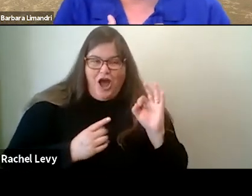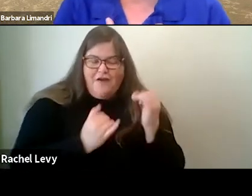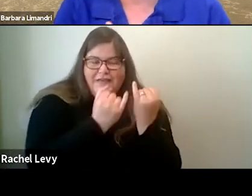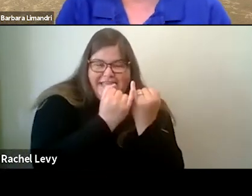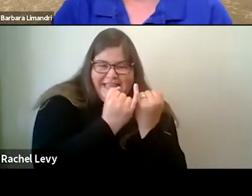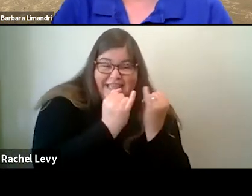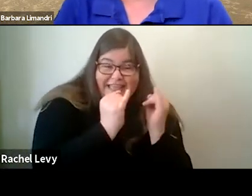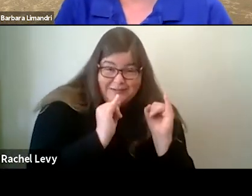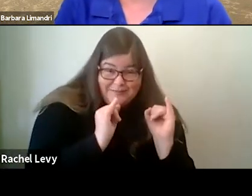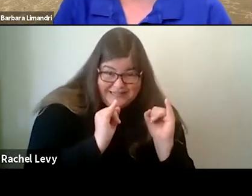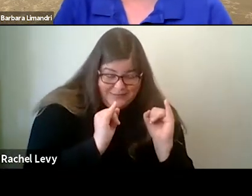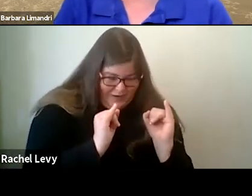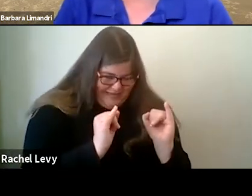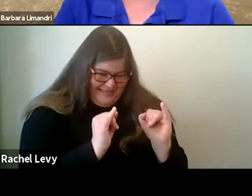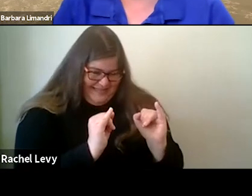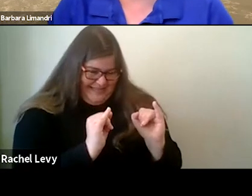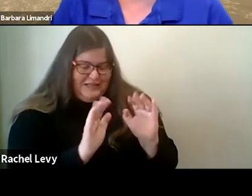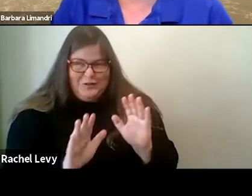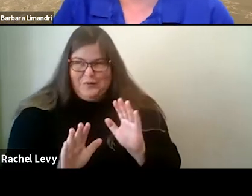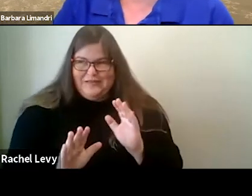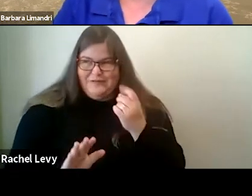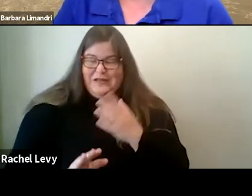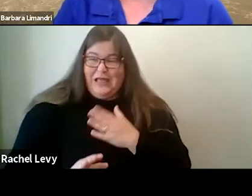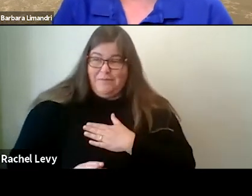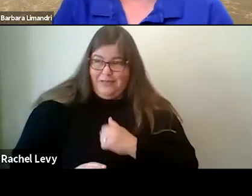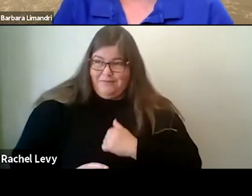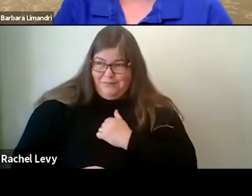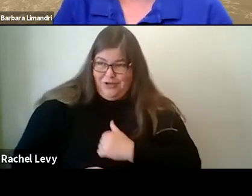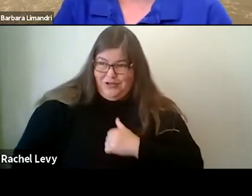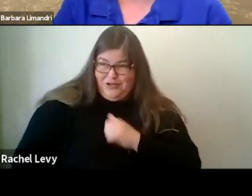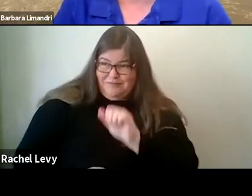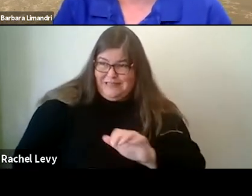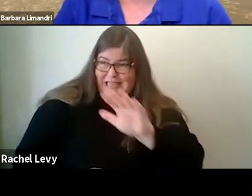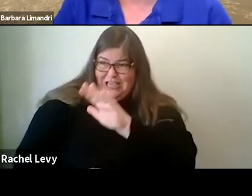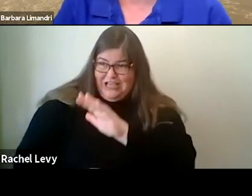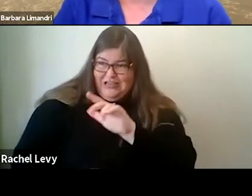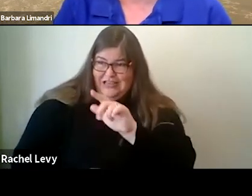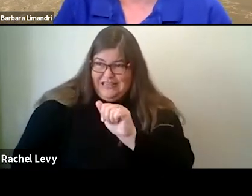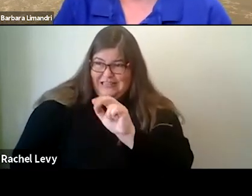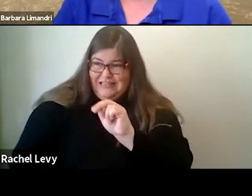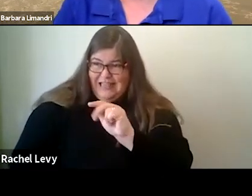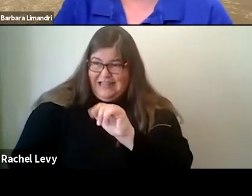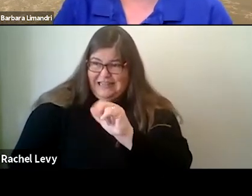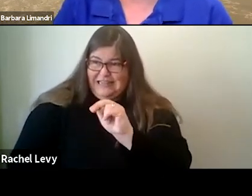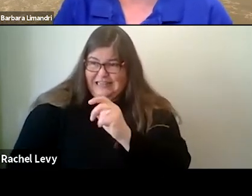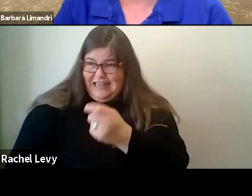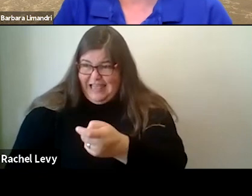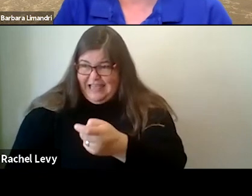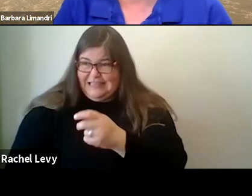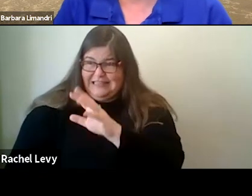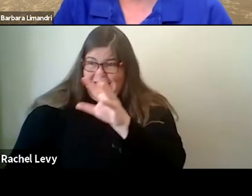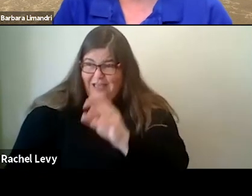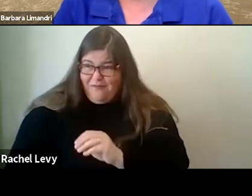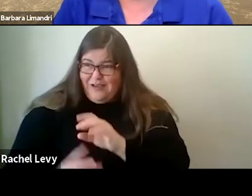is an apology to my Asian and Latinx and Indigenous and